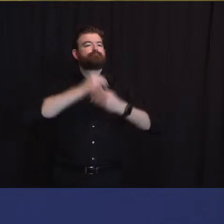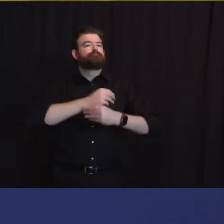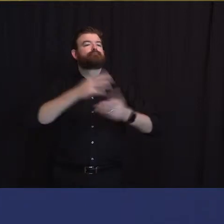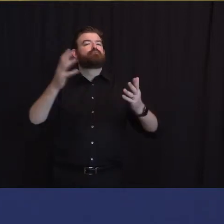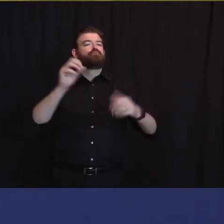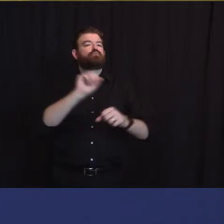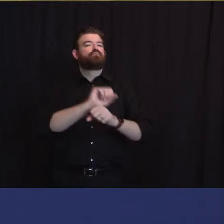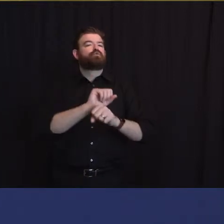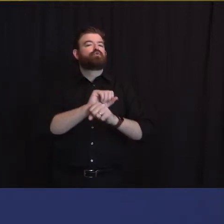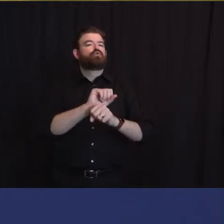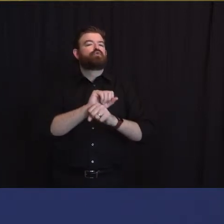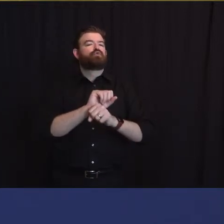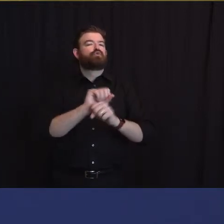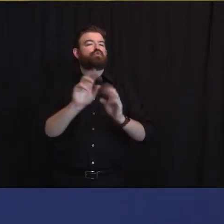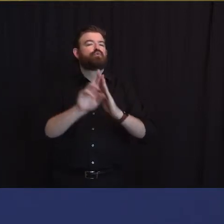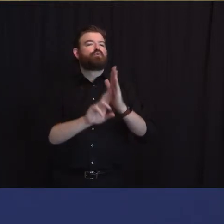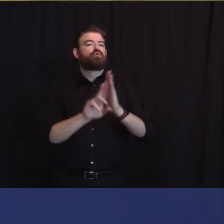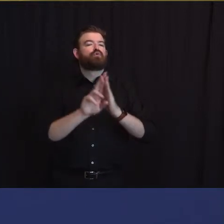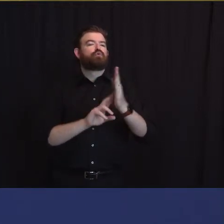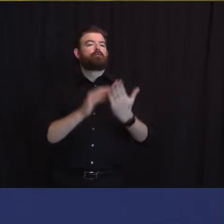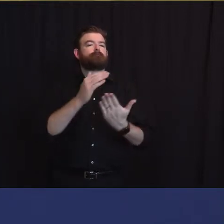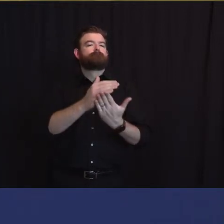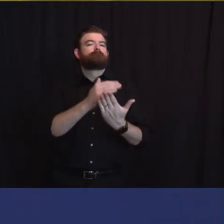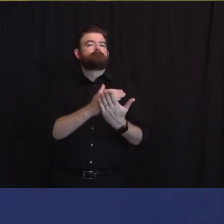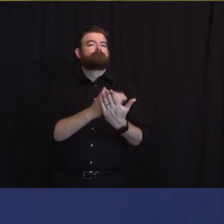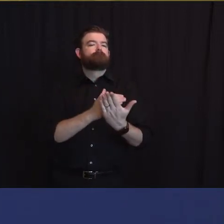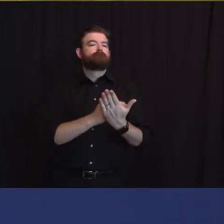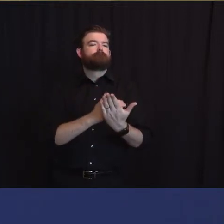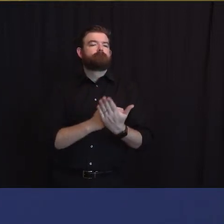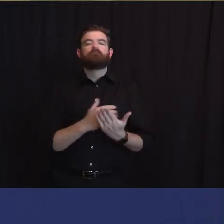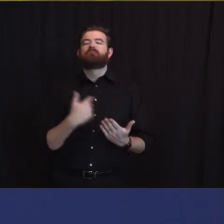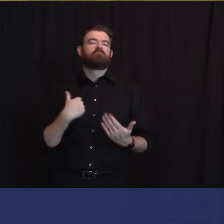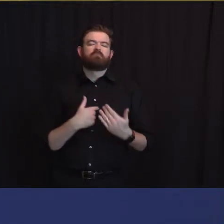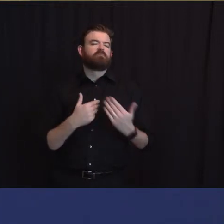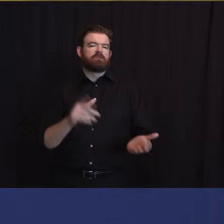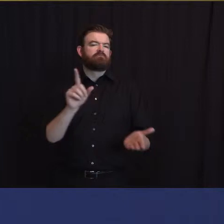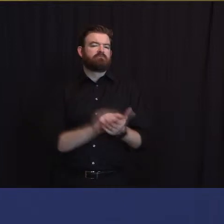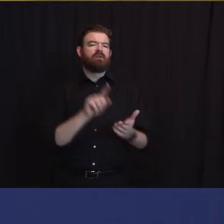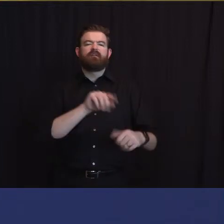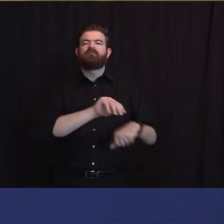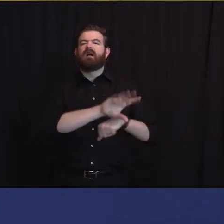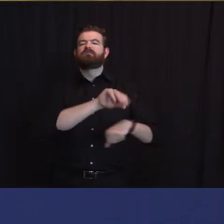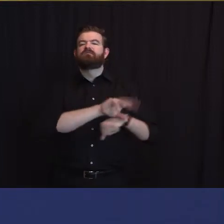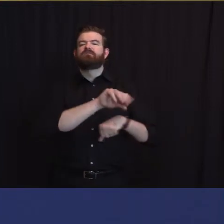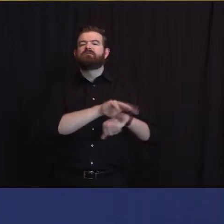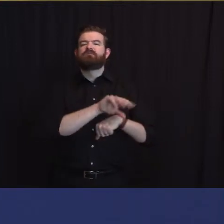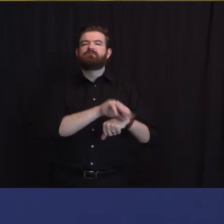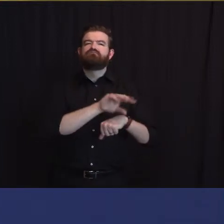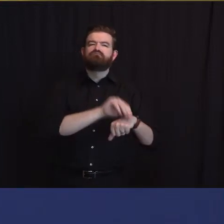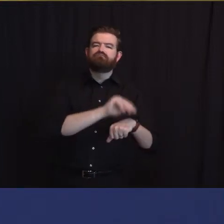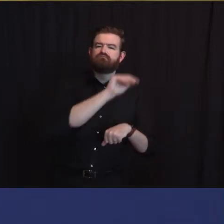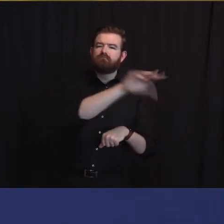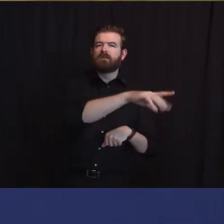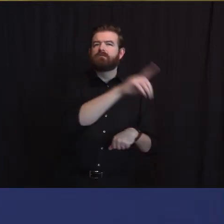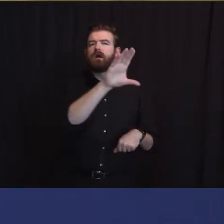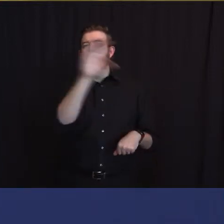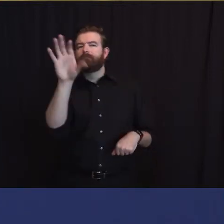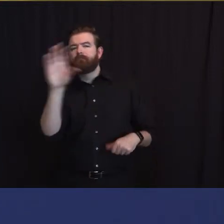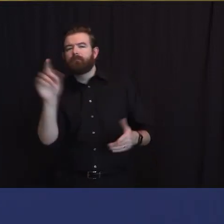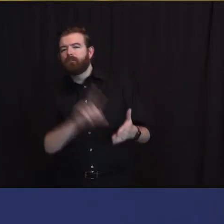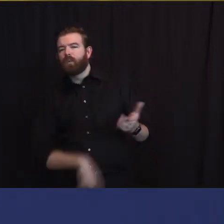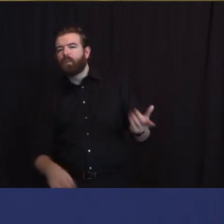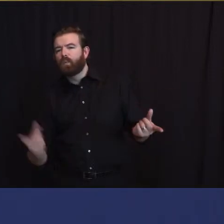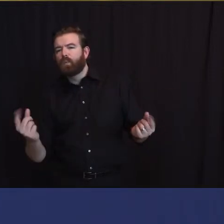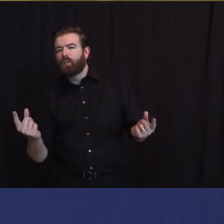guidance. And we felt we needed to, and we heard this quite constructively from a lot of businesses that said,